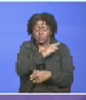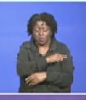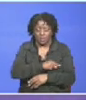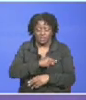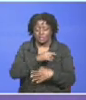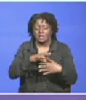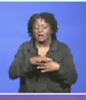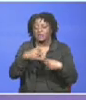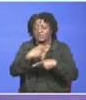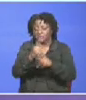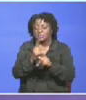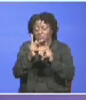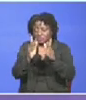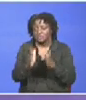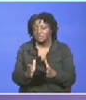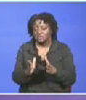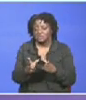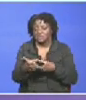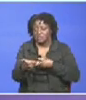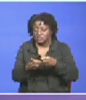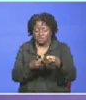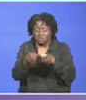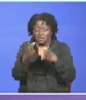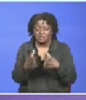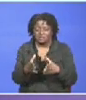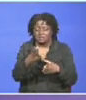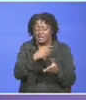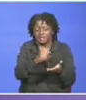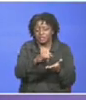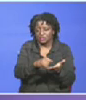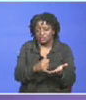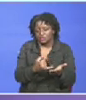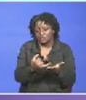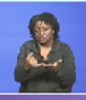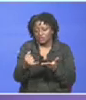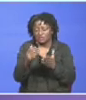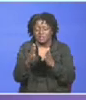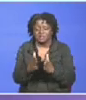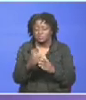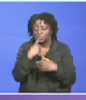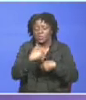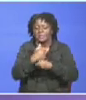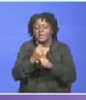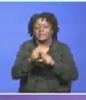directors, and journalists who make the difference in broadcasting journalism.